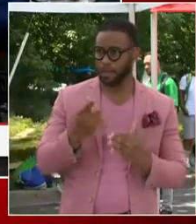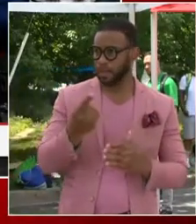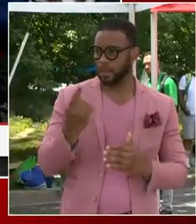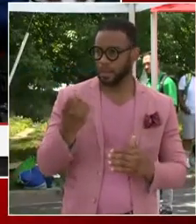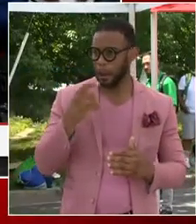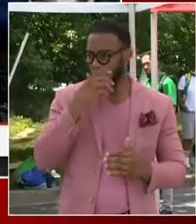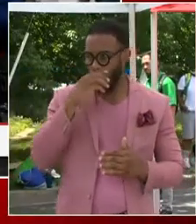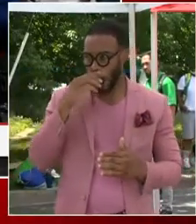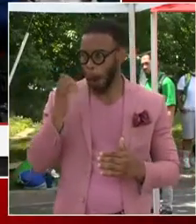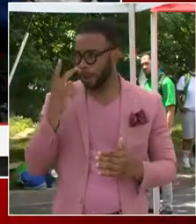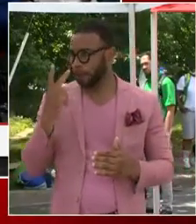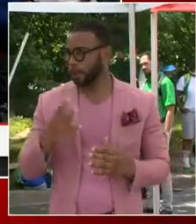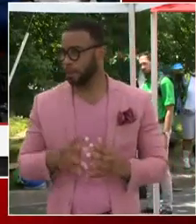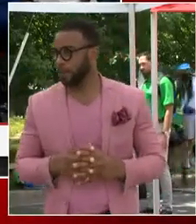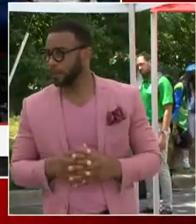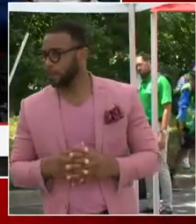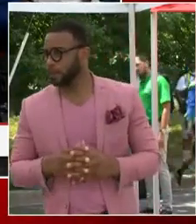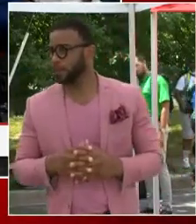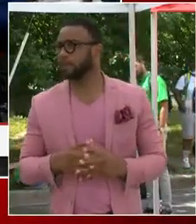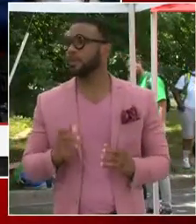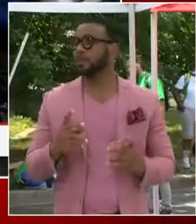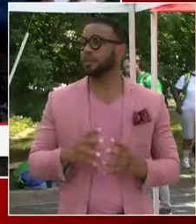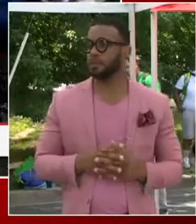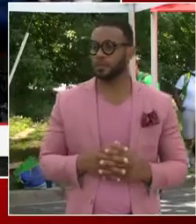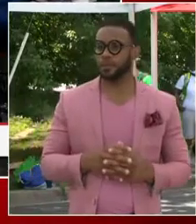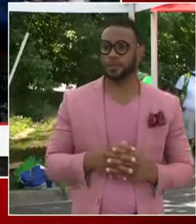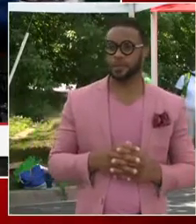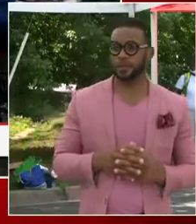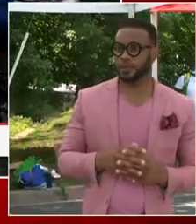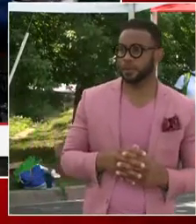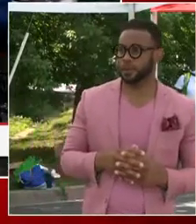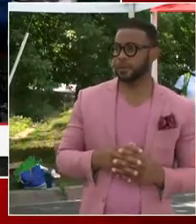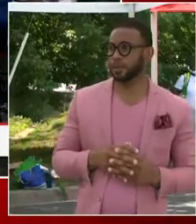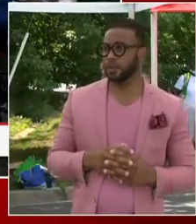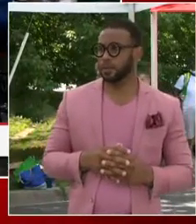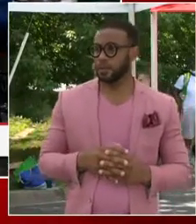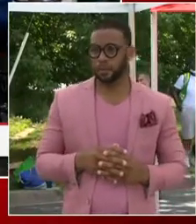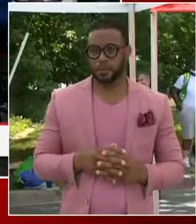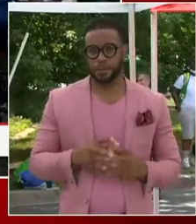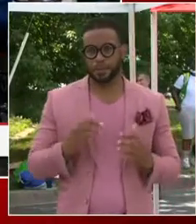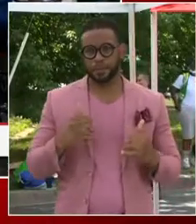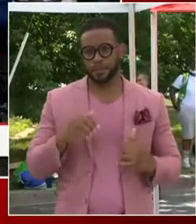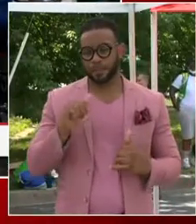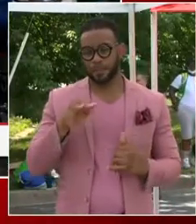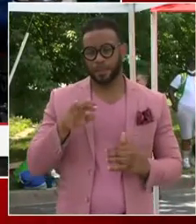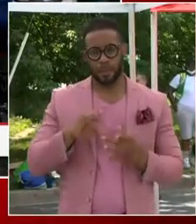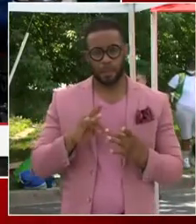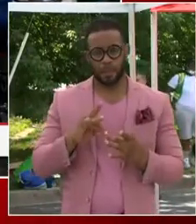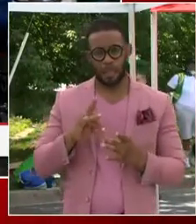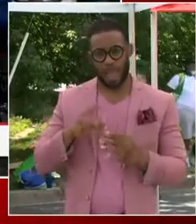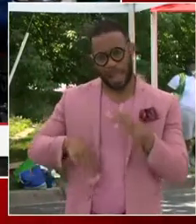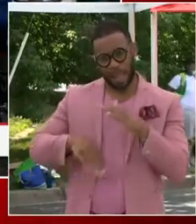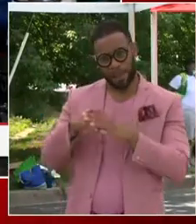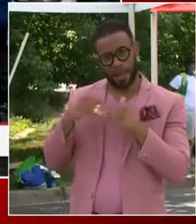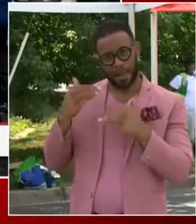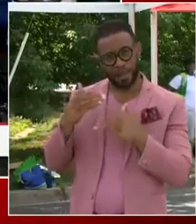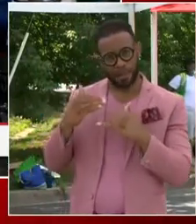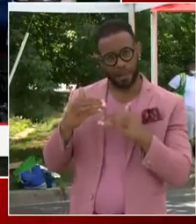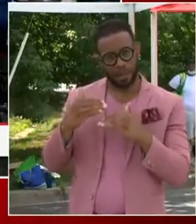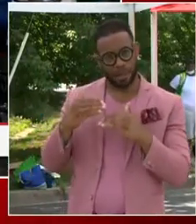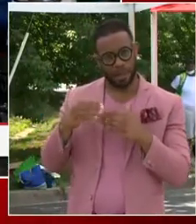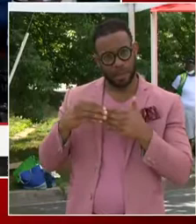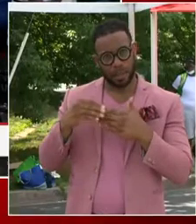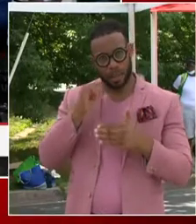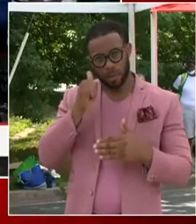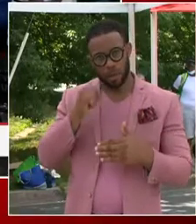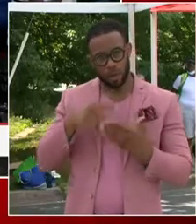little so I can't actually see you? There you go. Hey, how's it going? Beatrice Peterson, ABC News. Capacity limits in the city lift tomorrow. Can